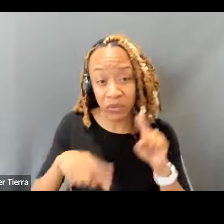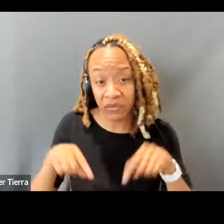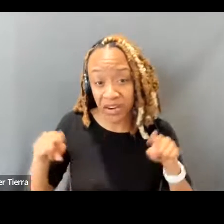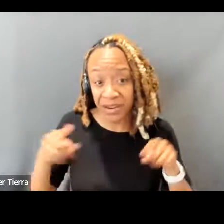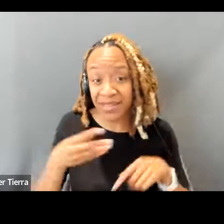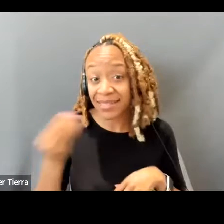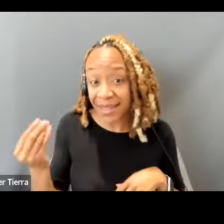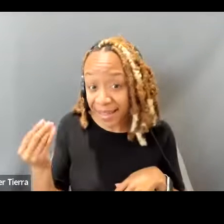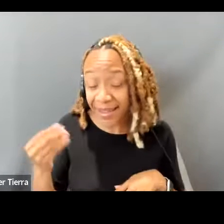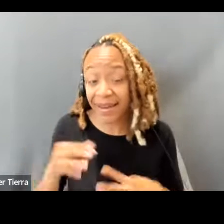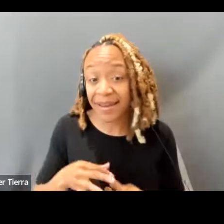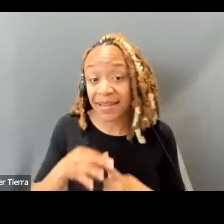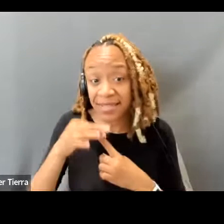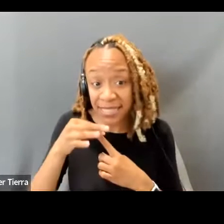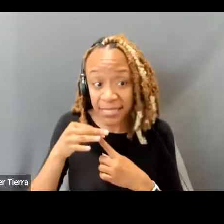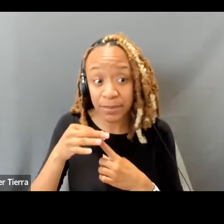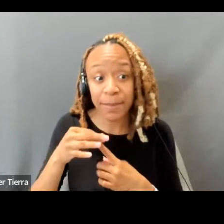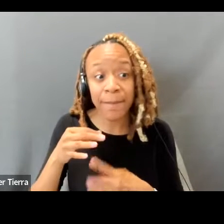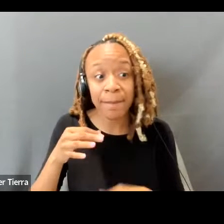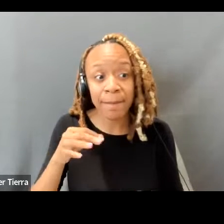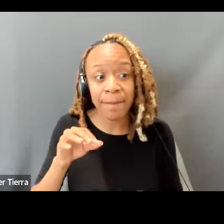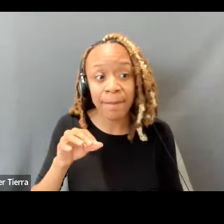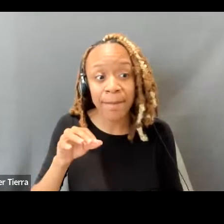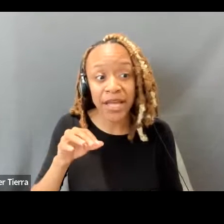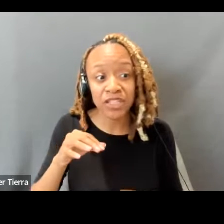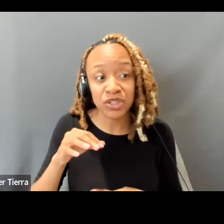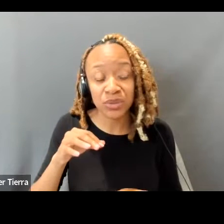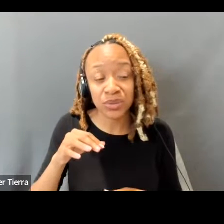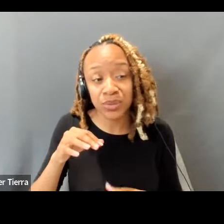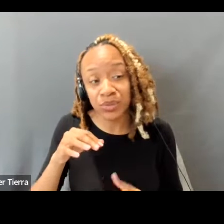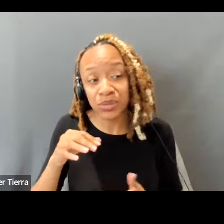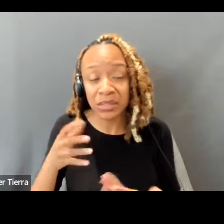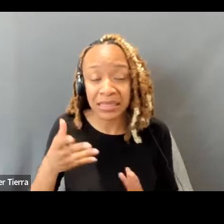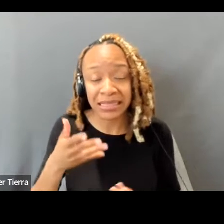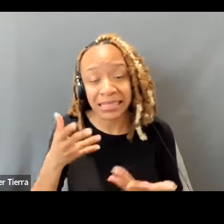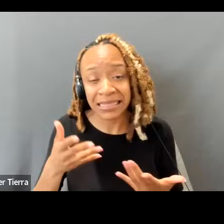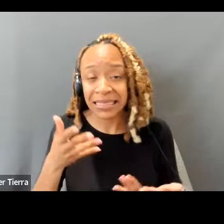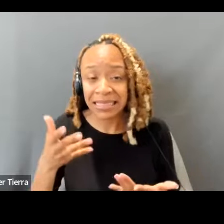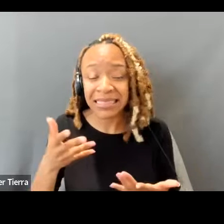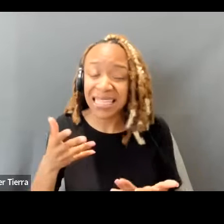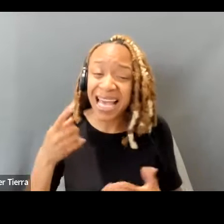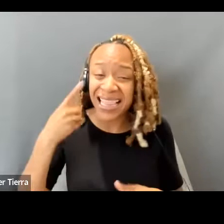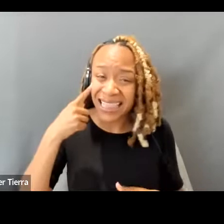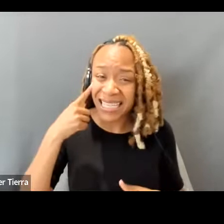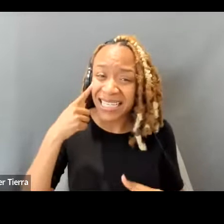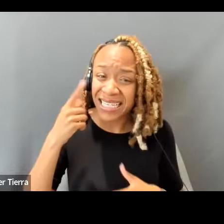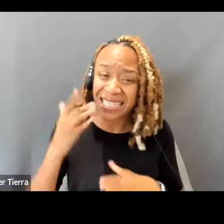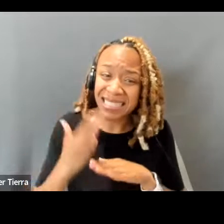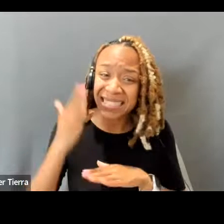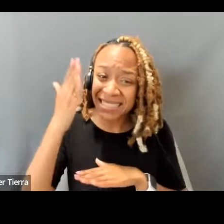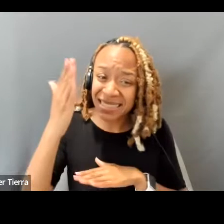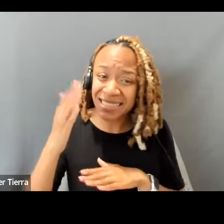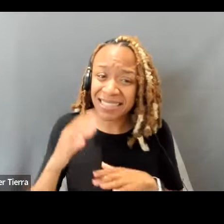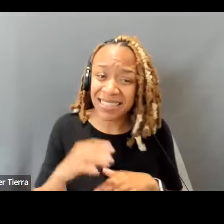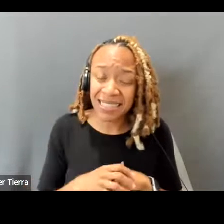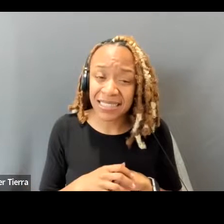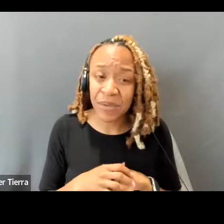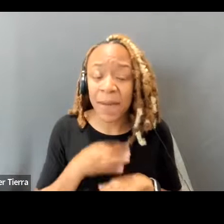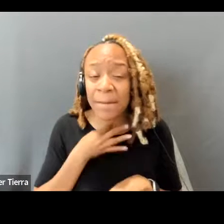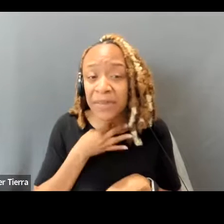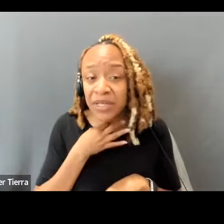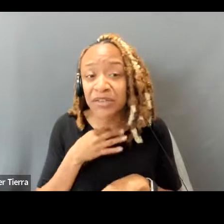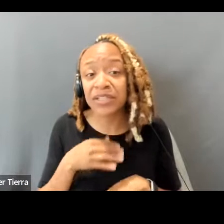this done. I mean, I think it's excessive, and I'd be curious to hear from the next